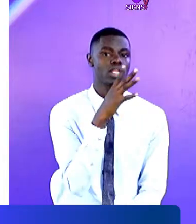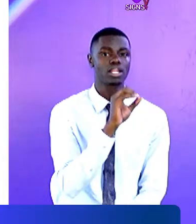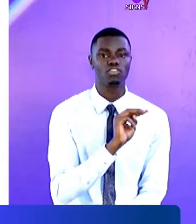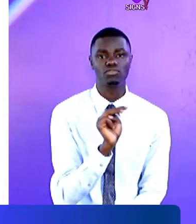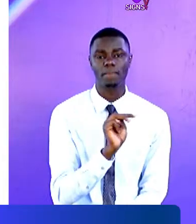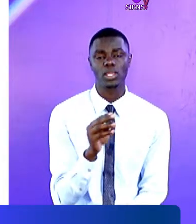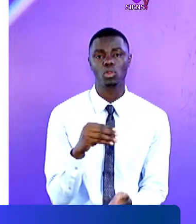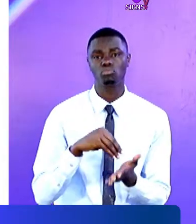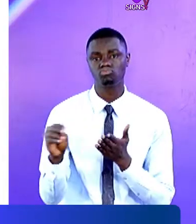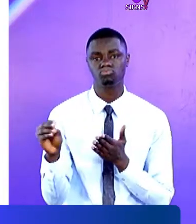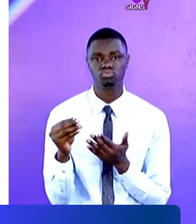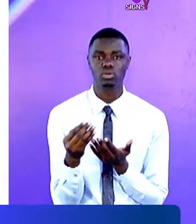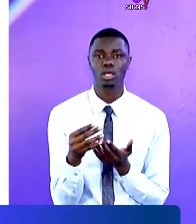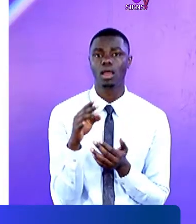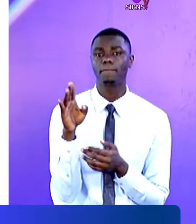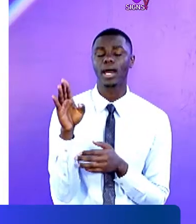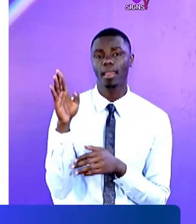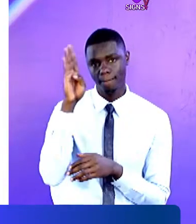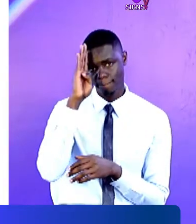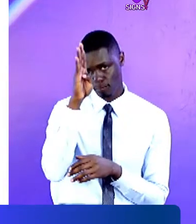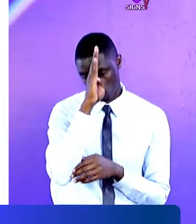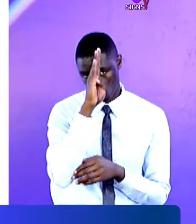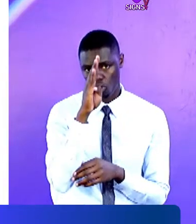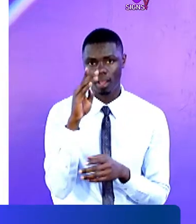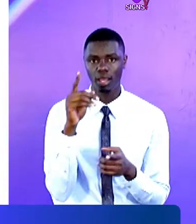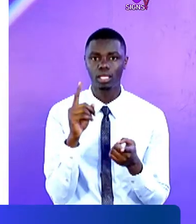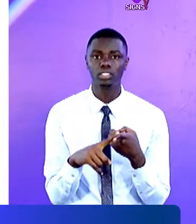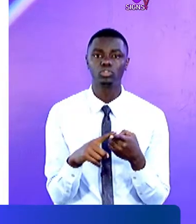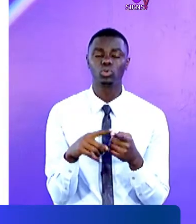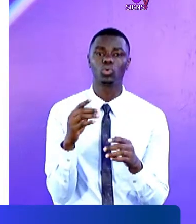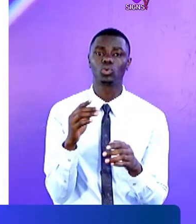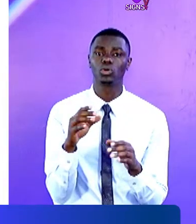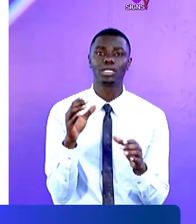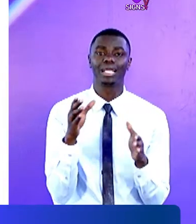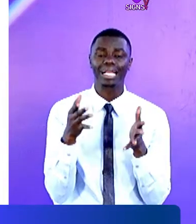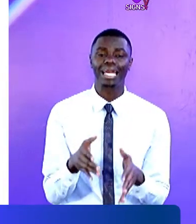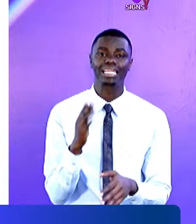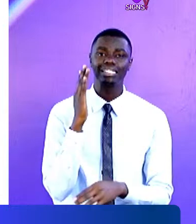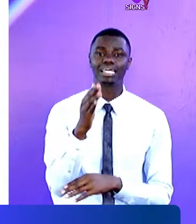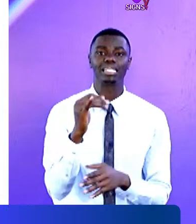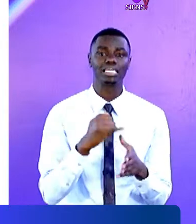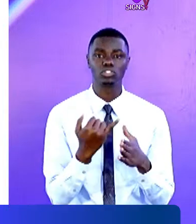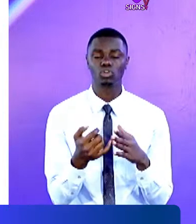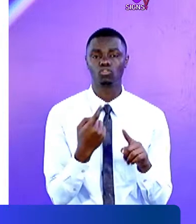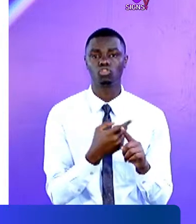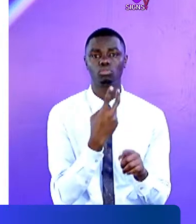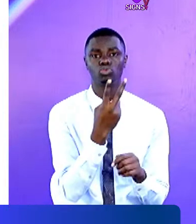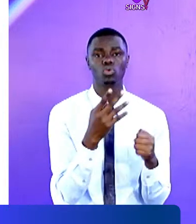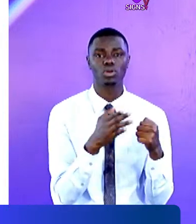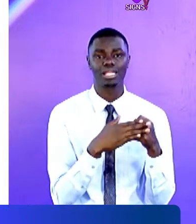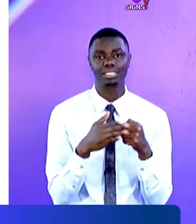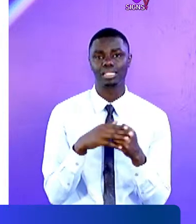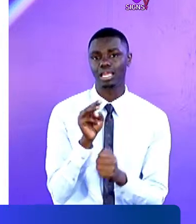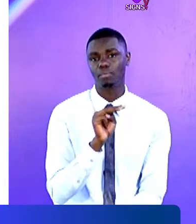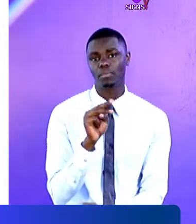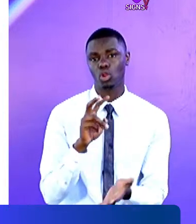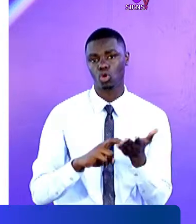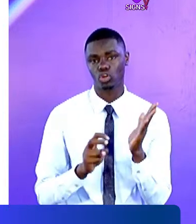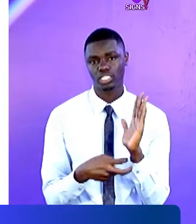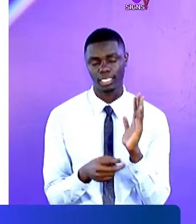million paid by Bungoma to Current Direct Insurance out of 299 million